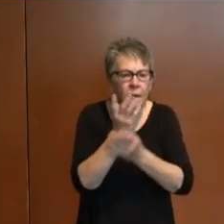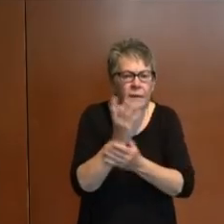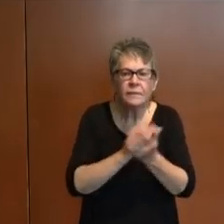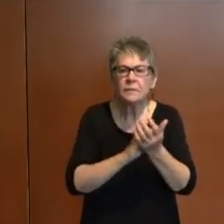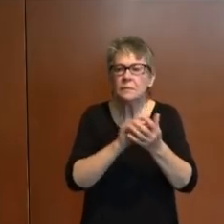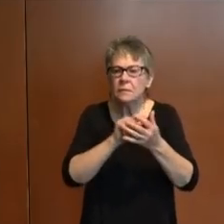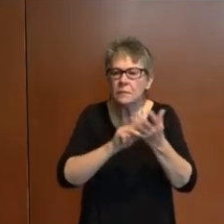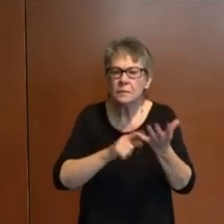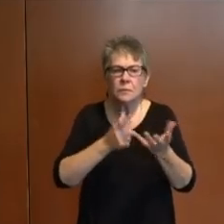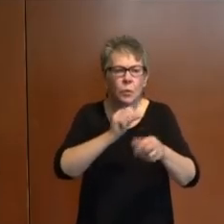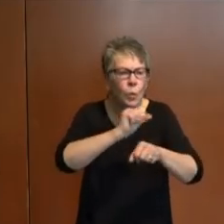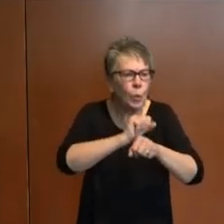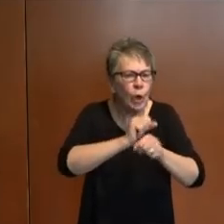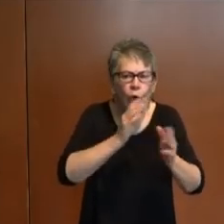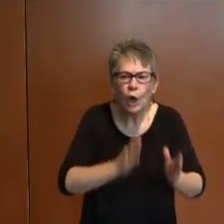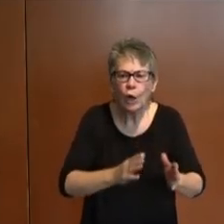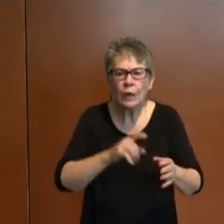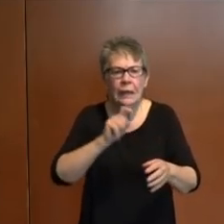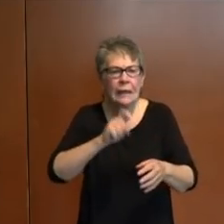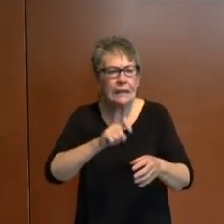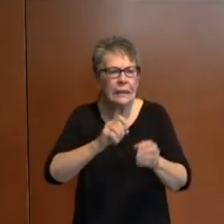police, men and women, National Guard.